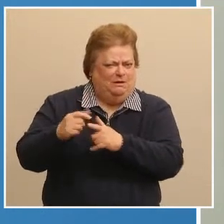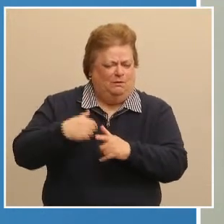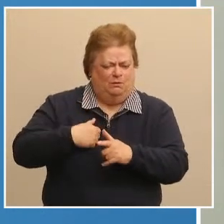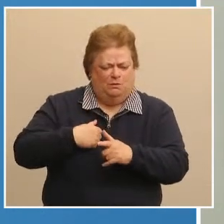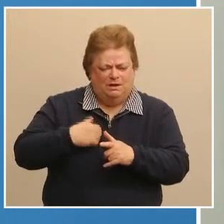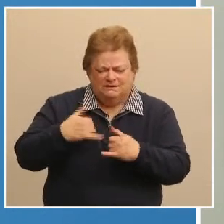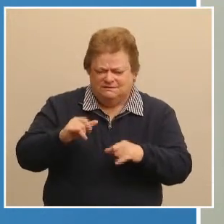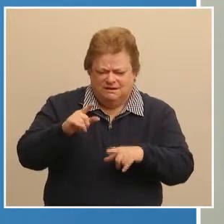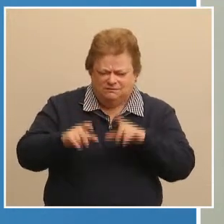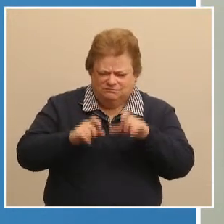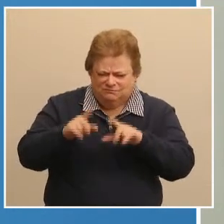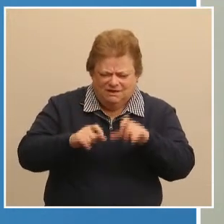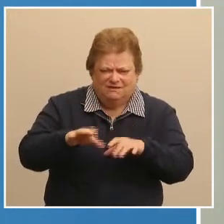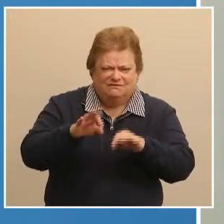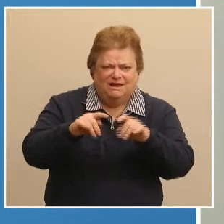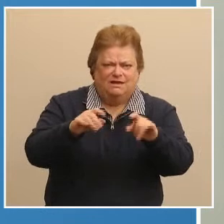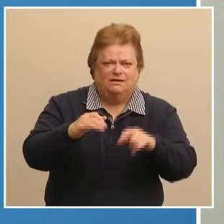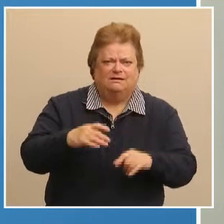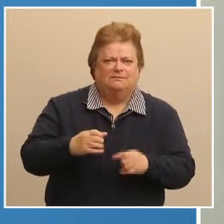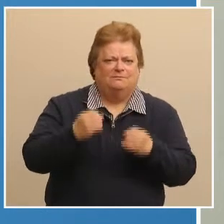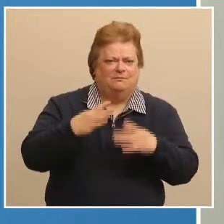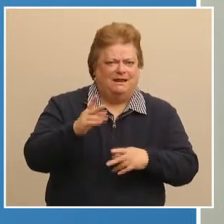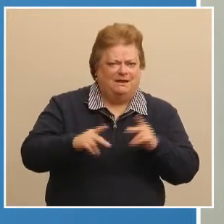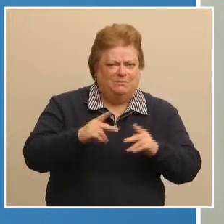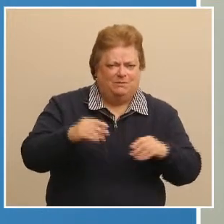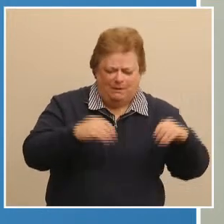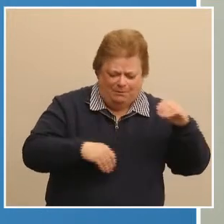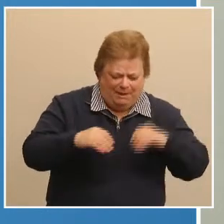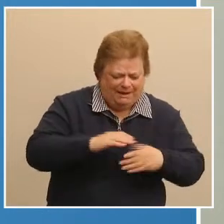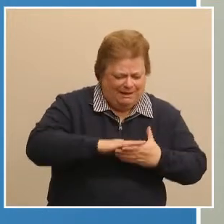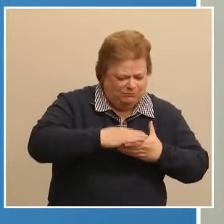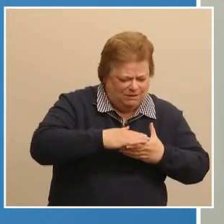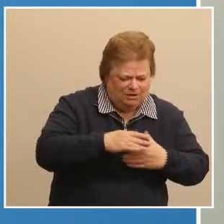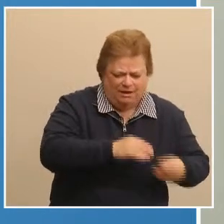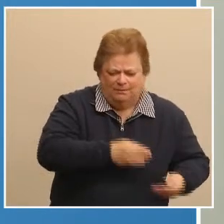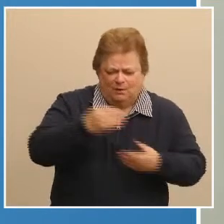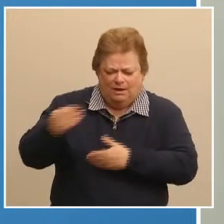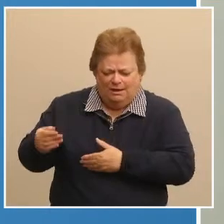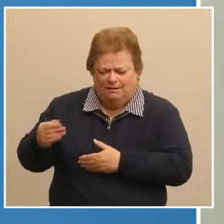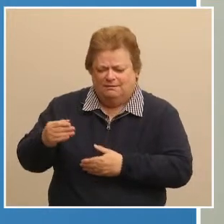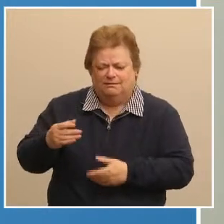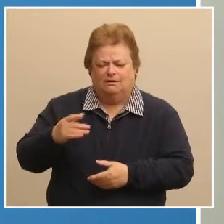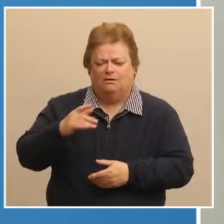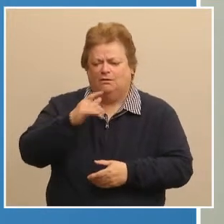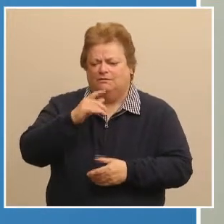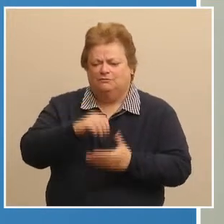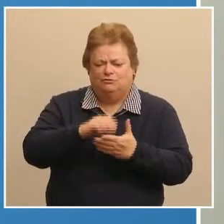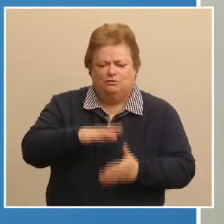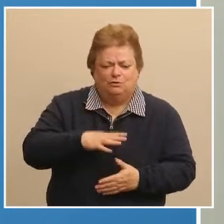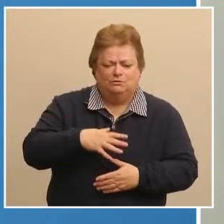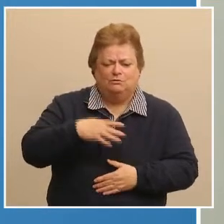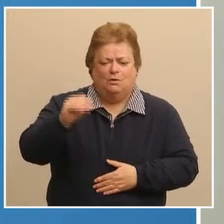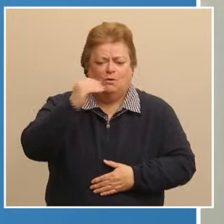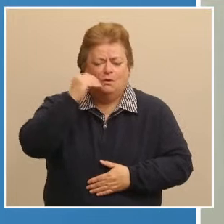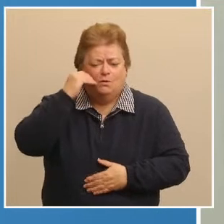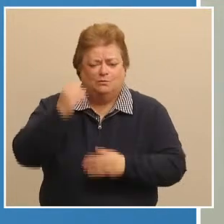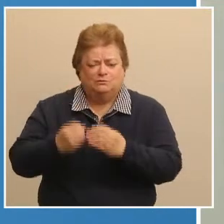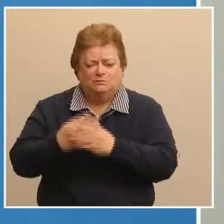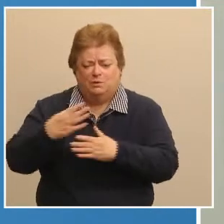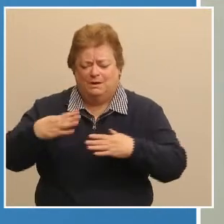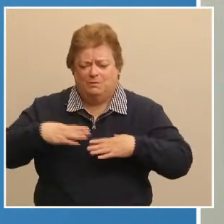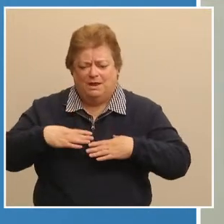Many people packed up their monitors and headed home to work. Students on spring break did not return to their classrooms. We added